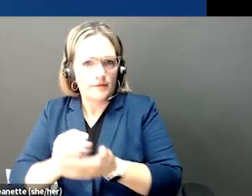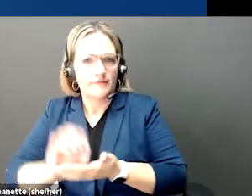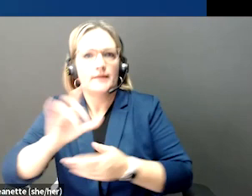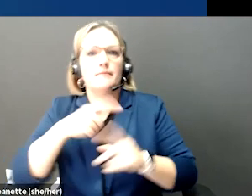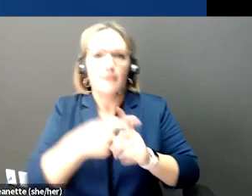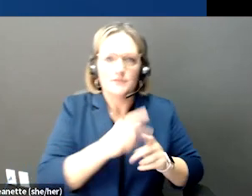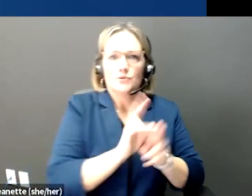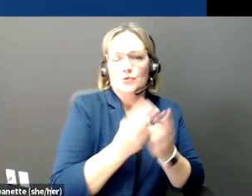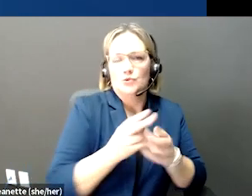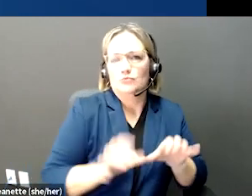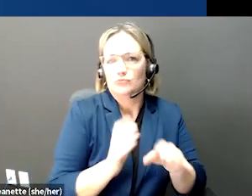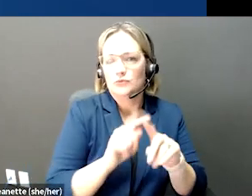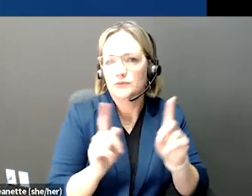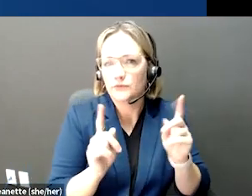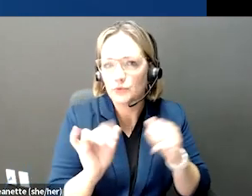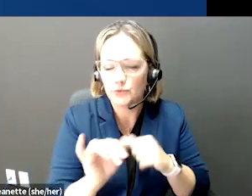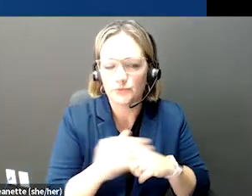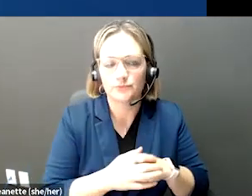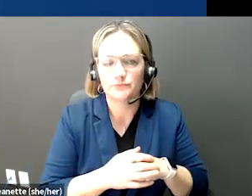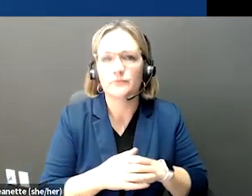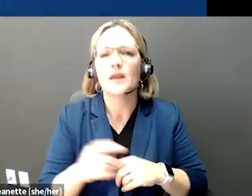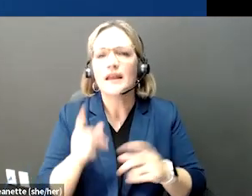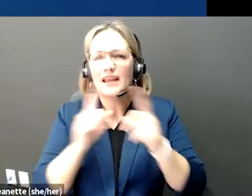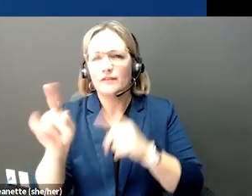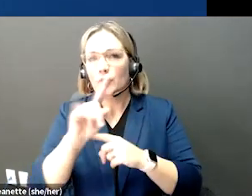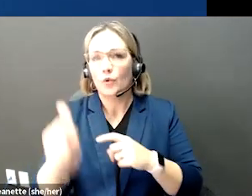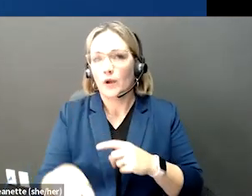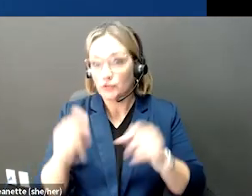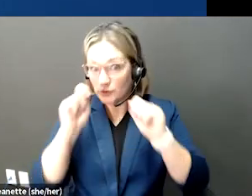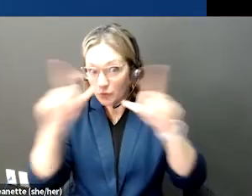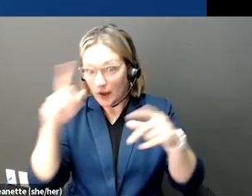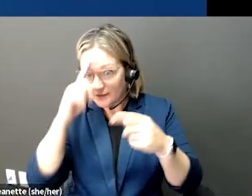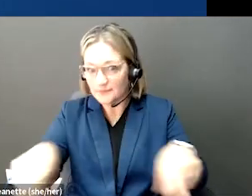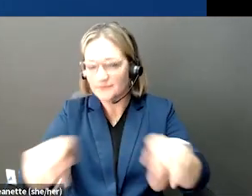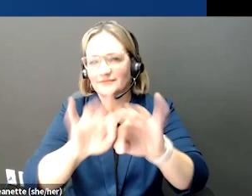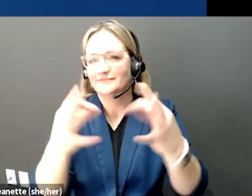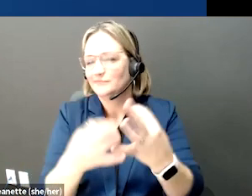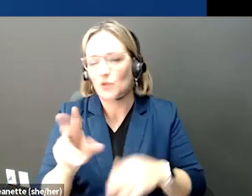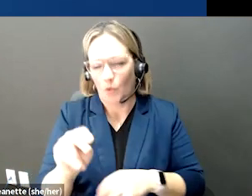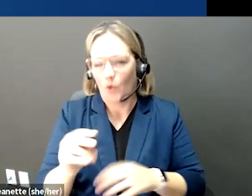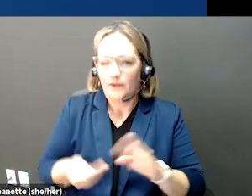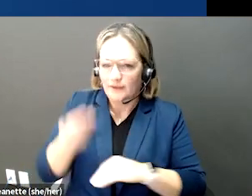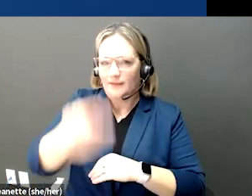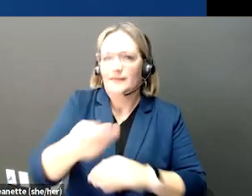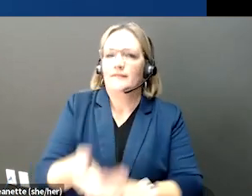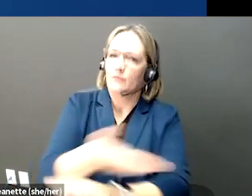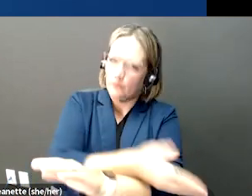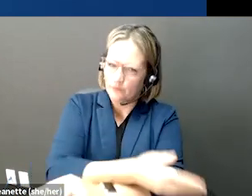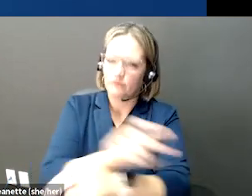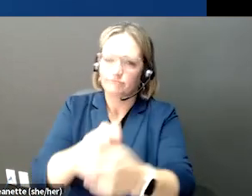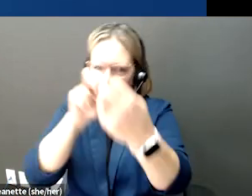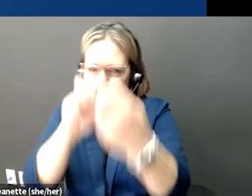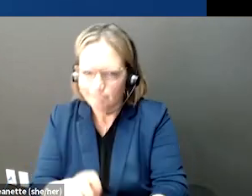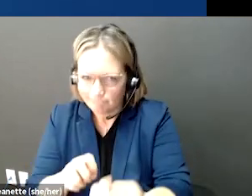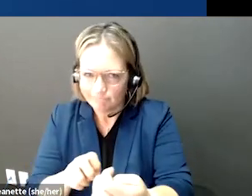Members always receive a copy of the interview questions beforehand, so they're always aware of the questions we will be asking.